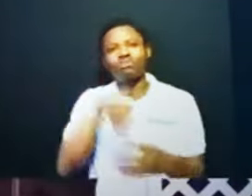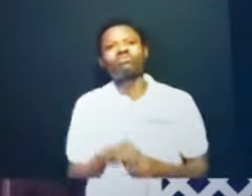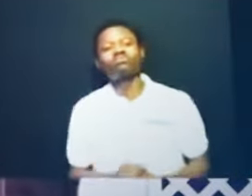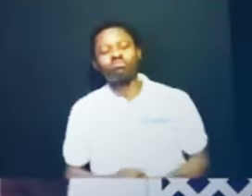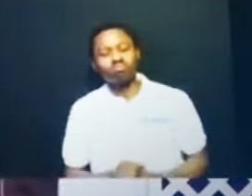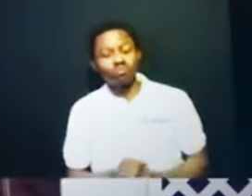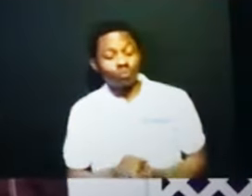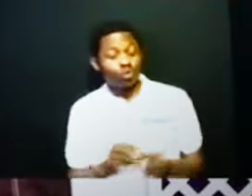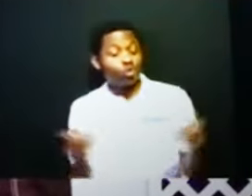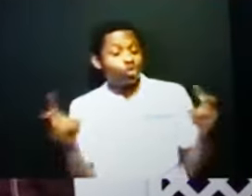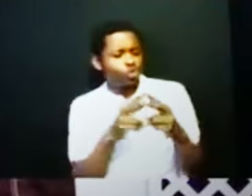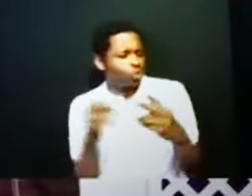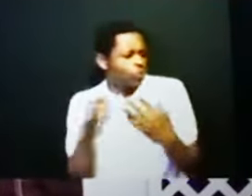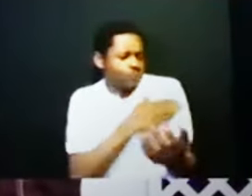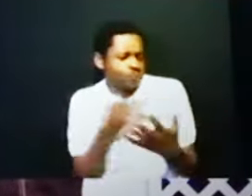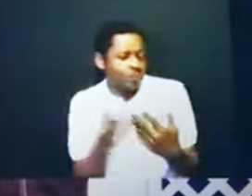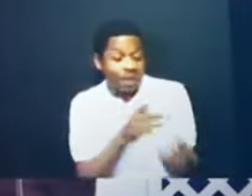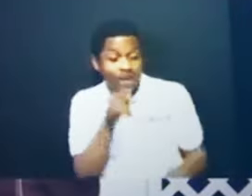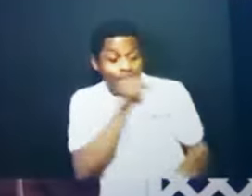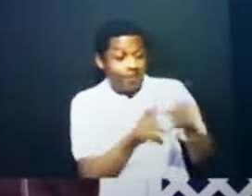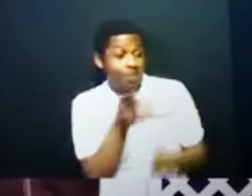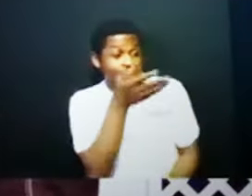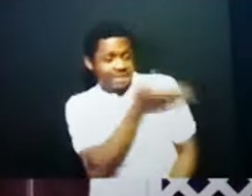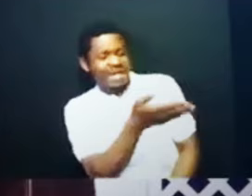wherever there are people, there will be issues.